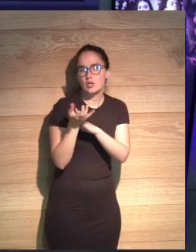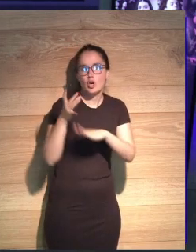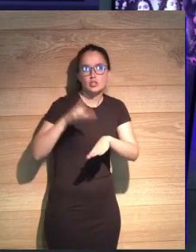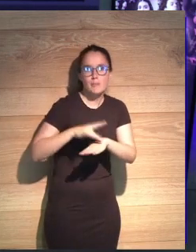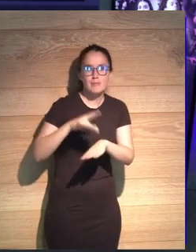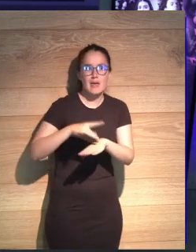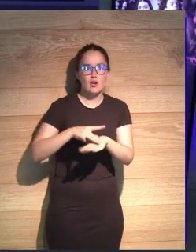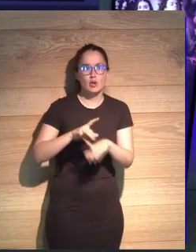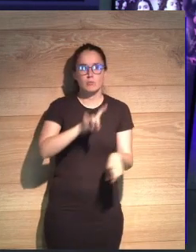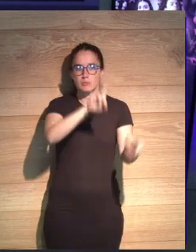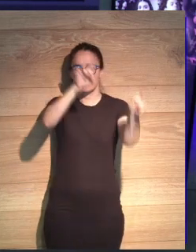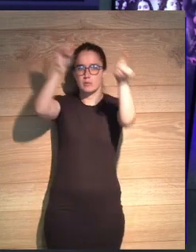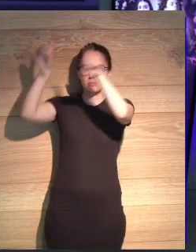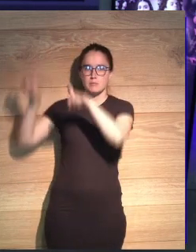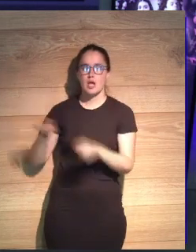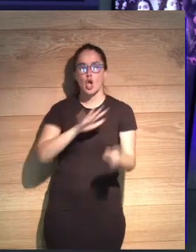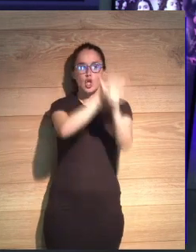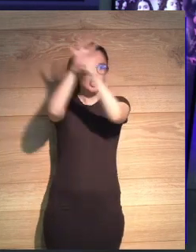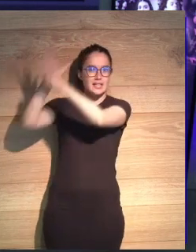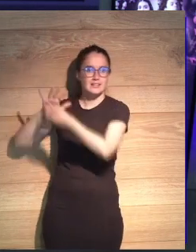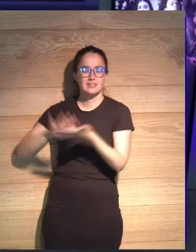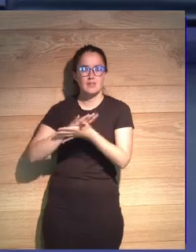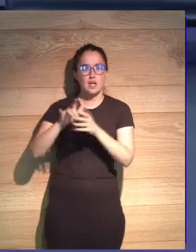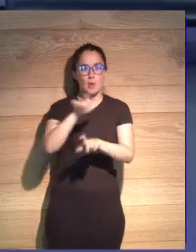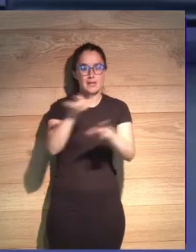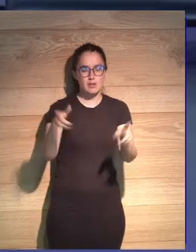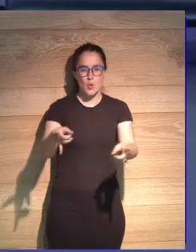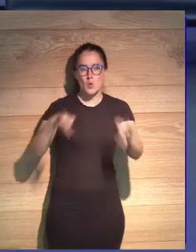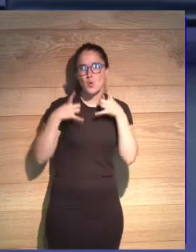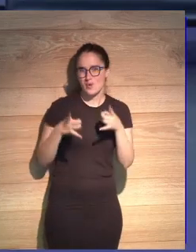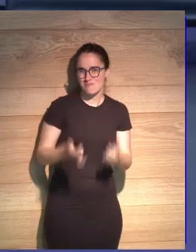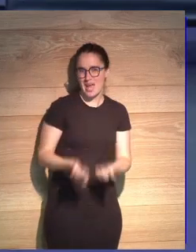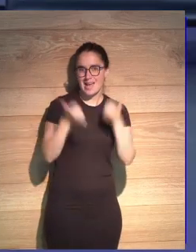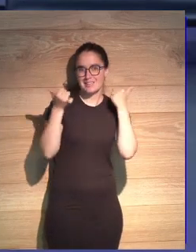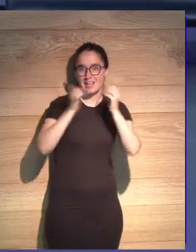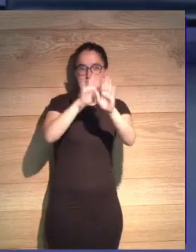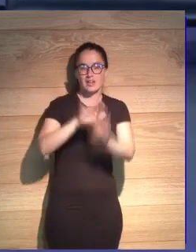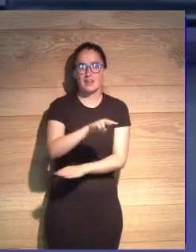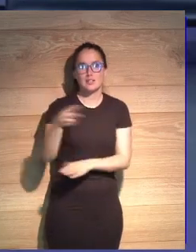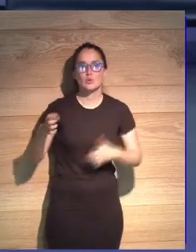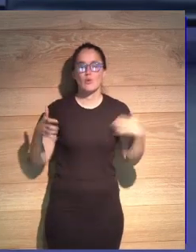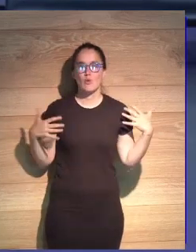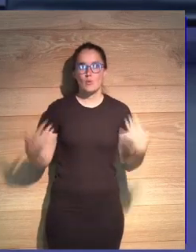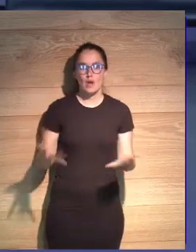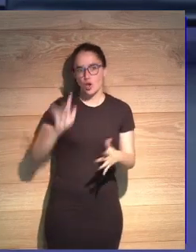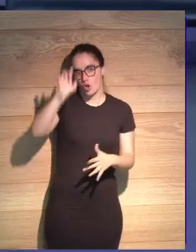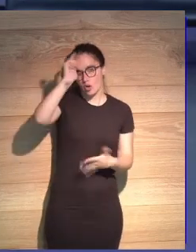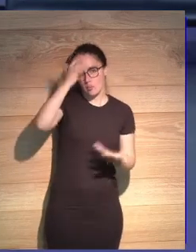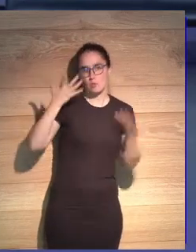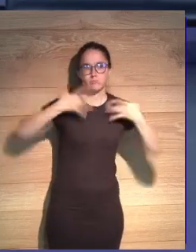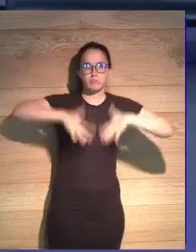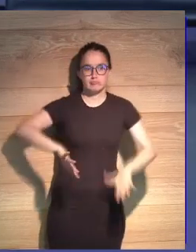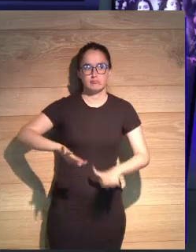create story, we have them travel throughout different countries, speak with different people,